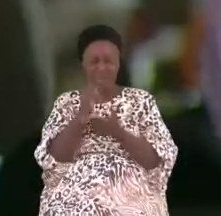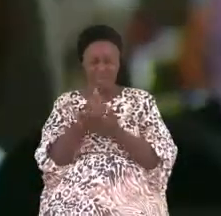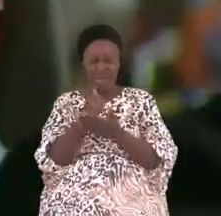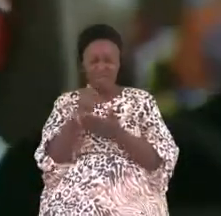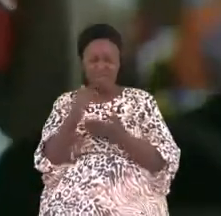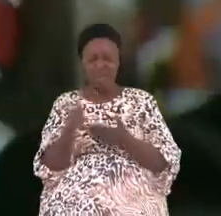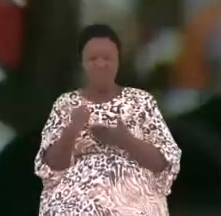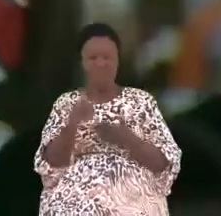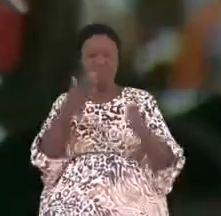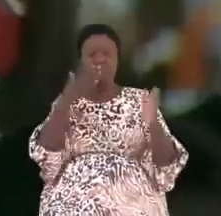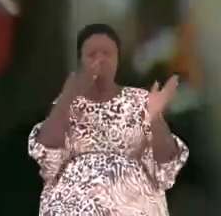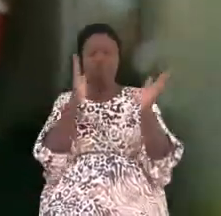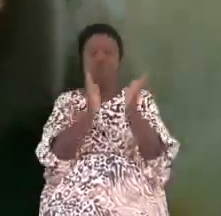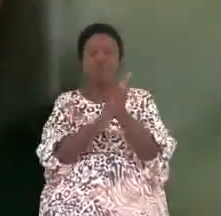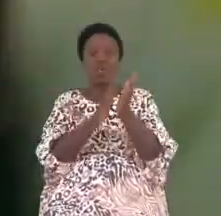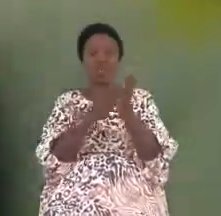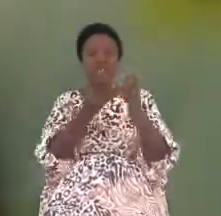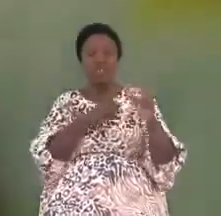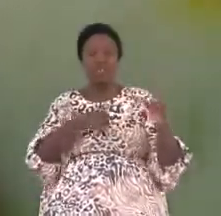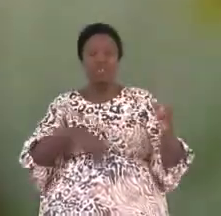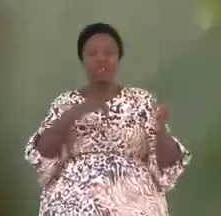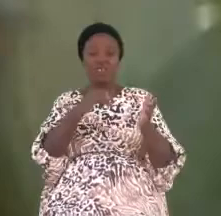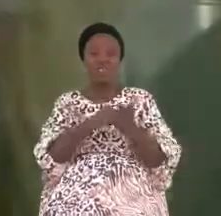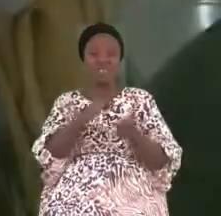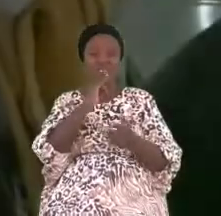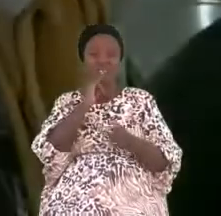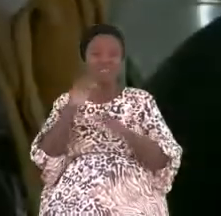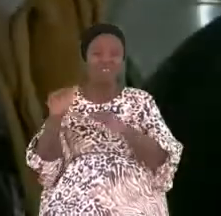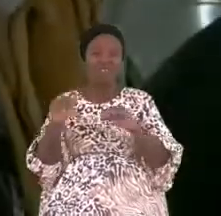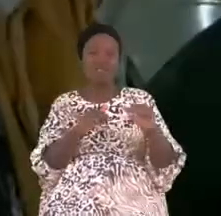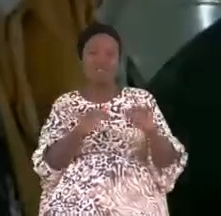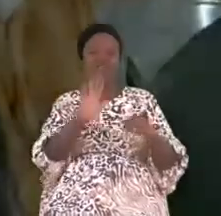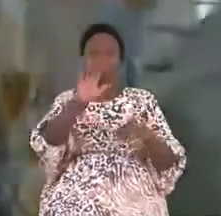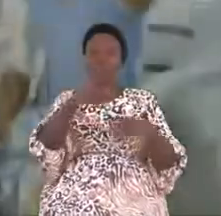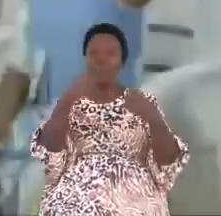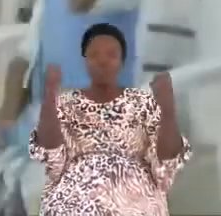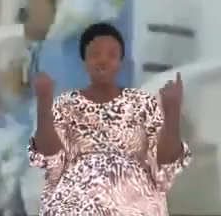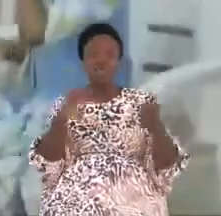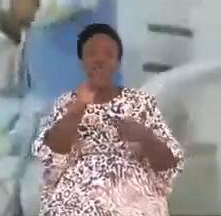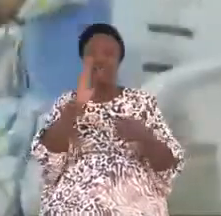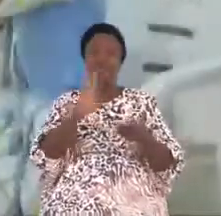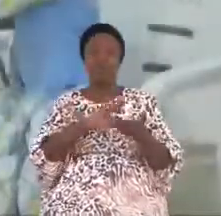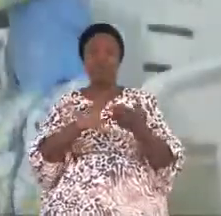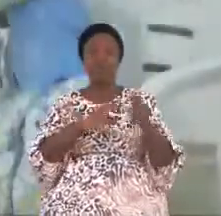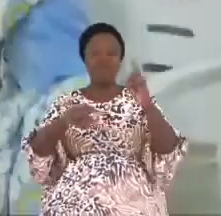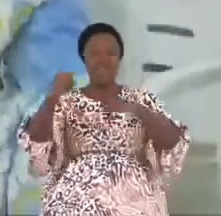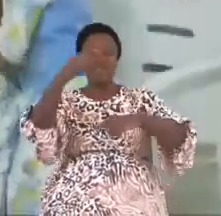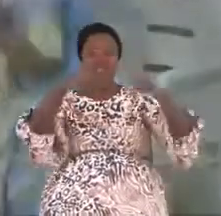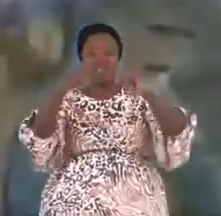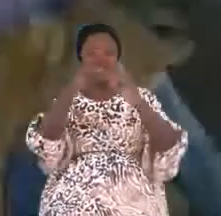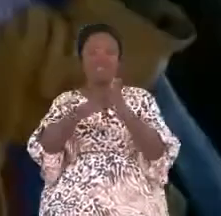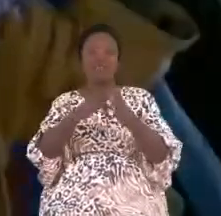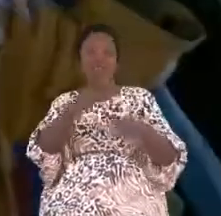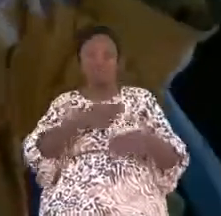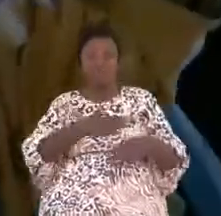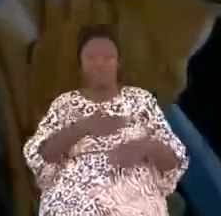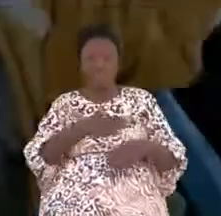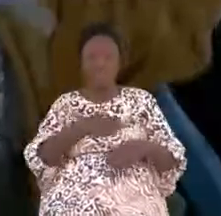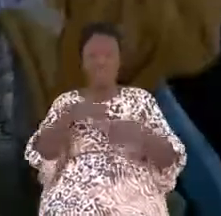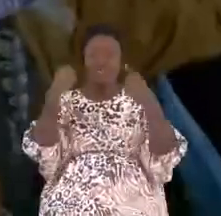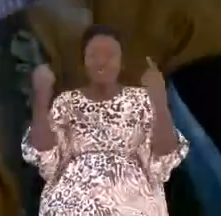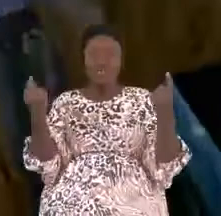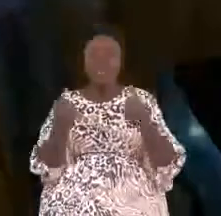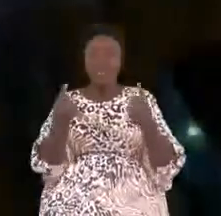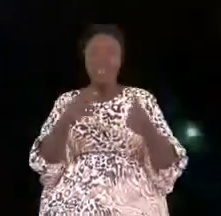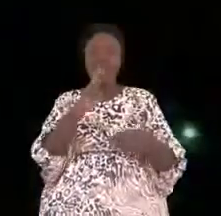praise the lord it is done your sins are forgiven say my sins are forgiven you